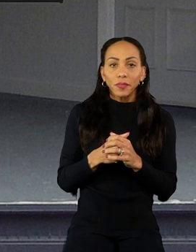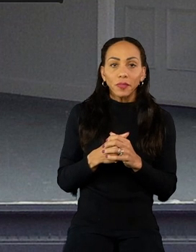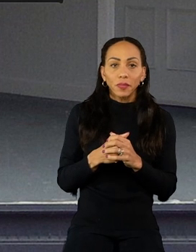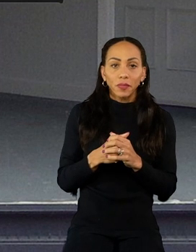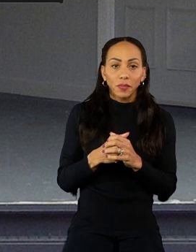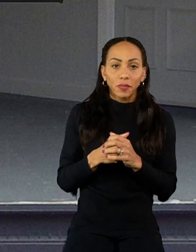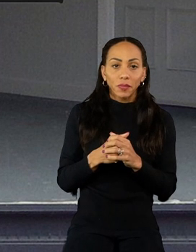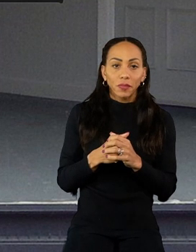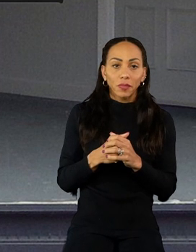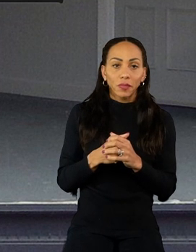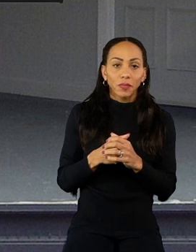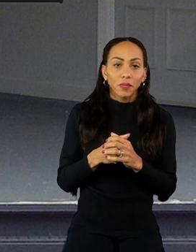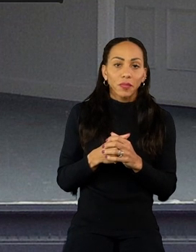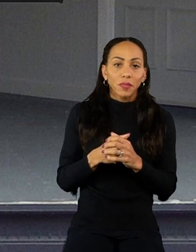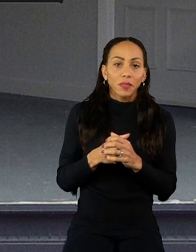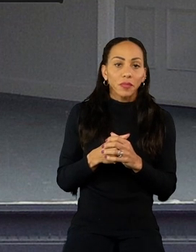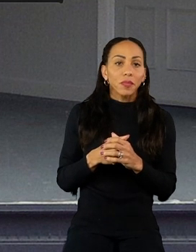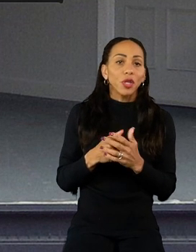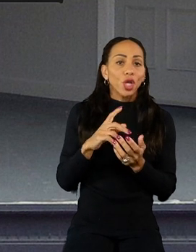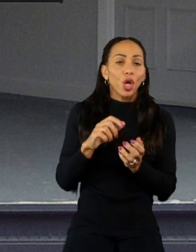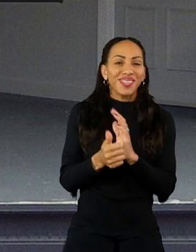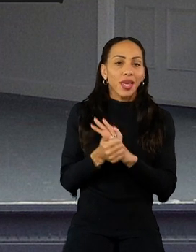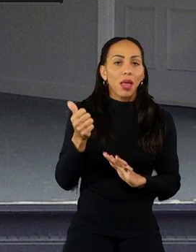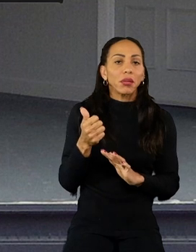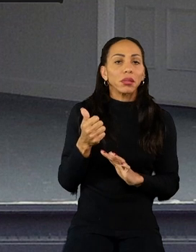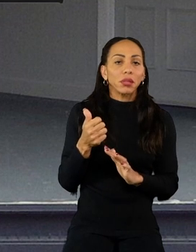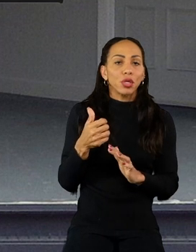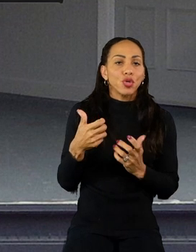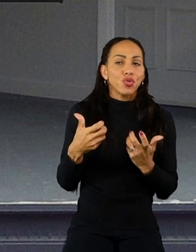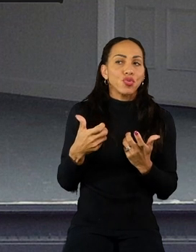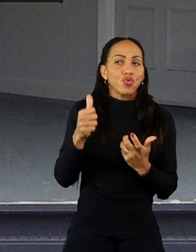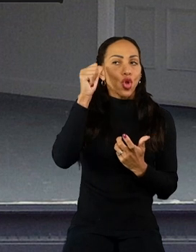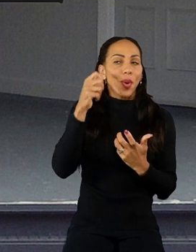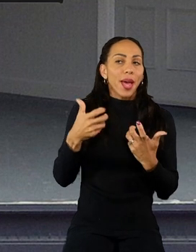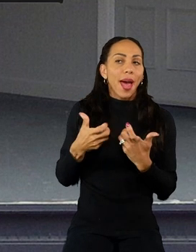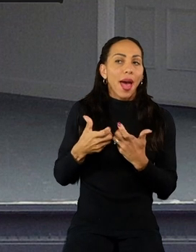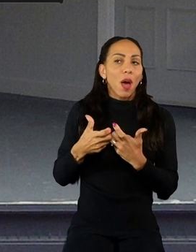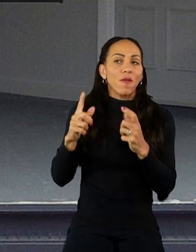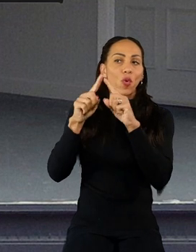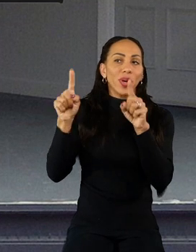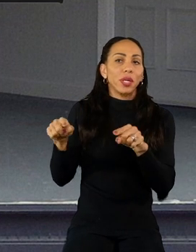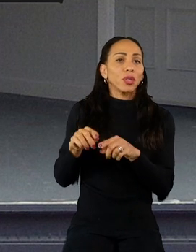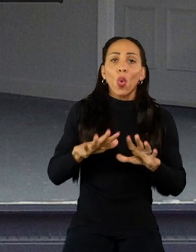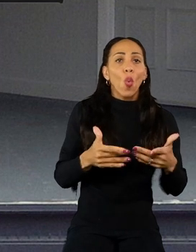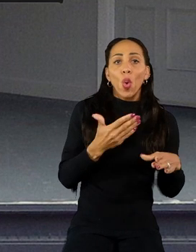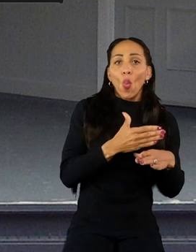So you know, a kind of competence around working on Windows is going to be helpful.